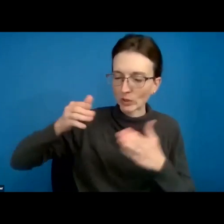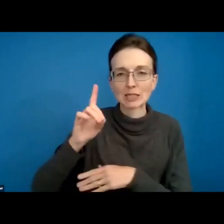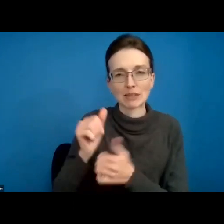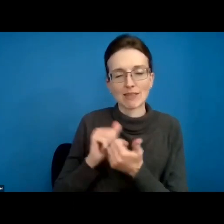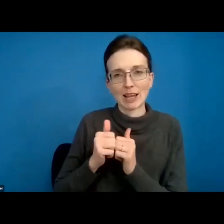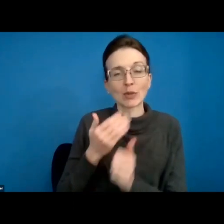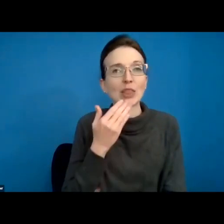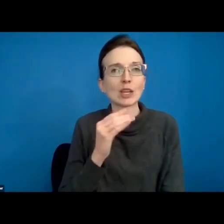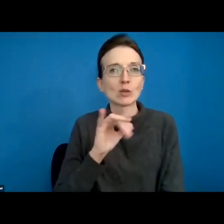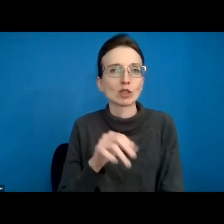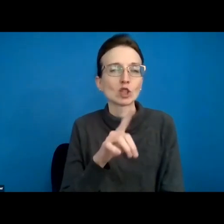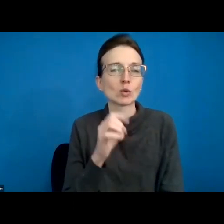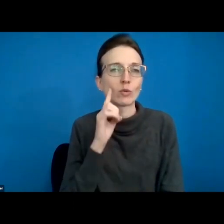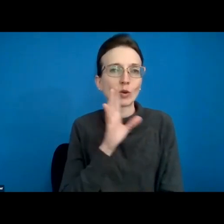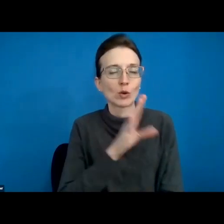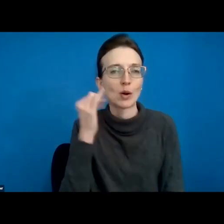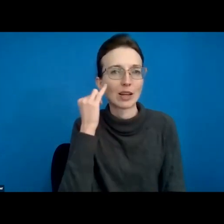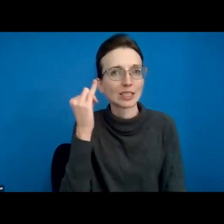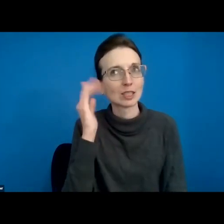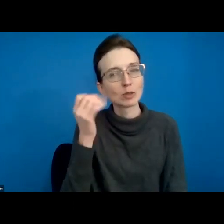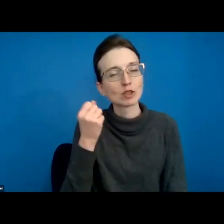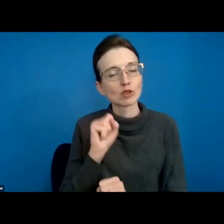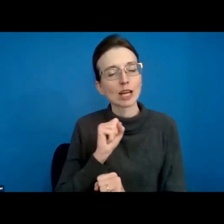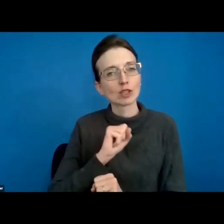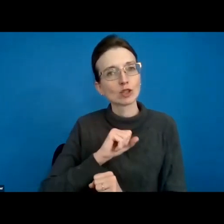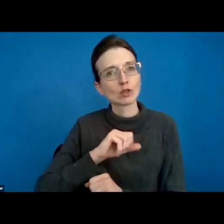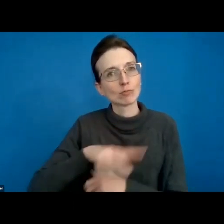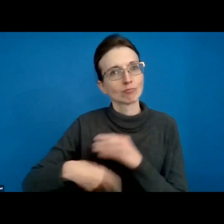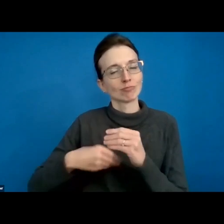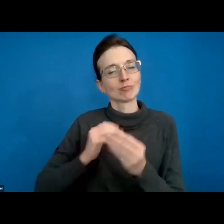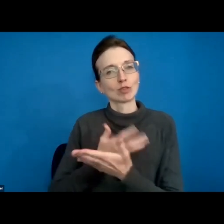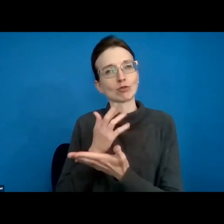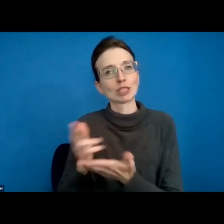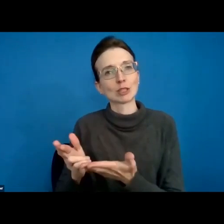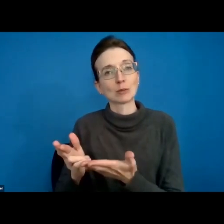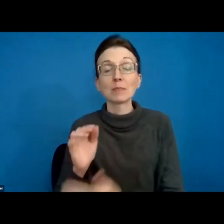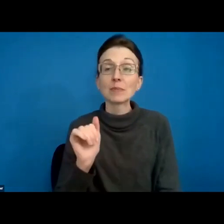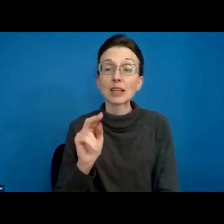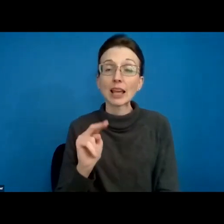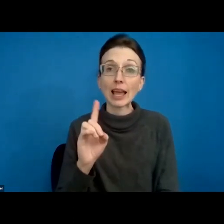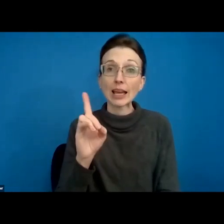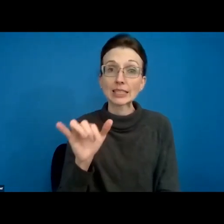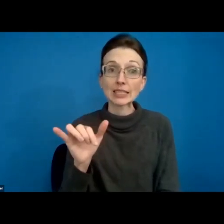Jude, for that recommendation, and we'll try to follow up with that in the resources. Andy.